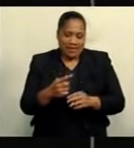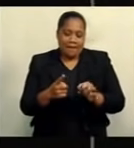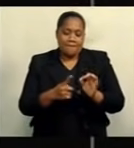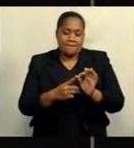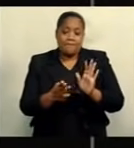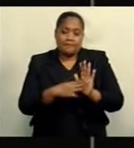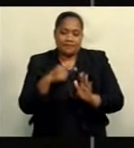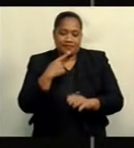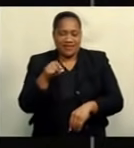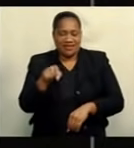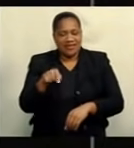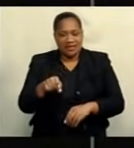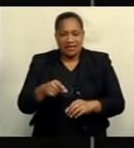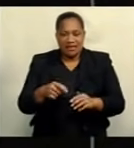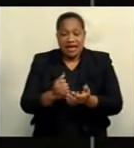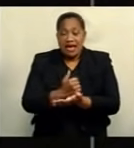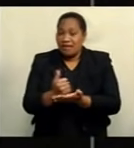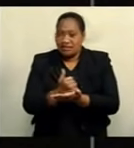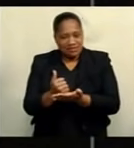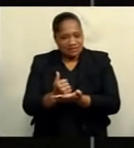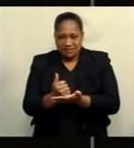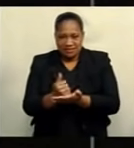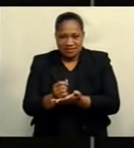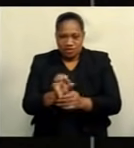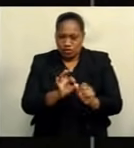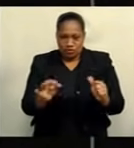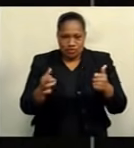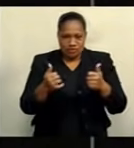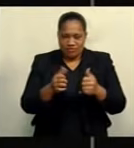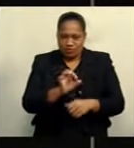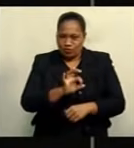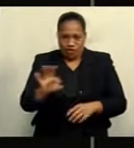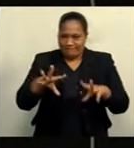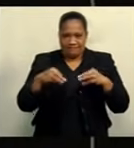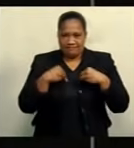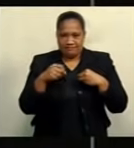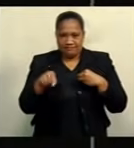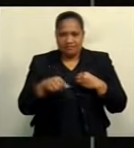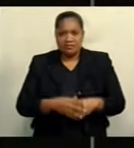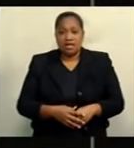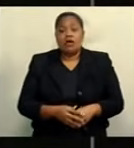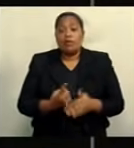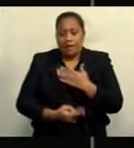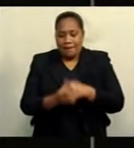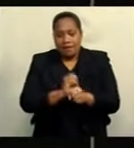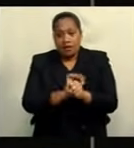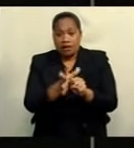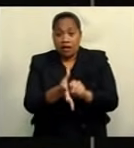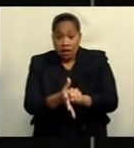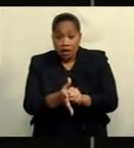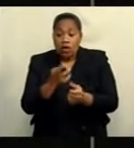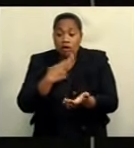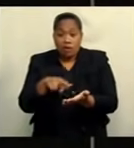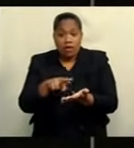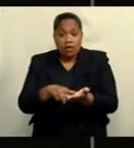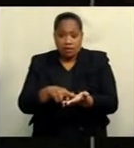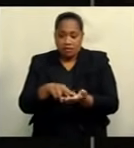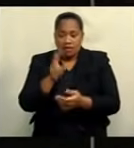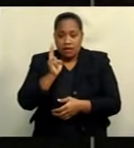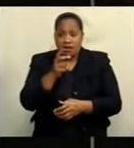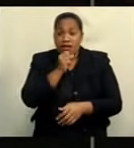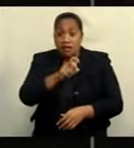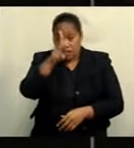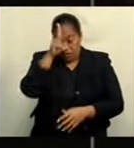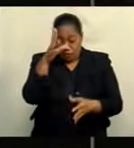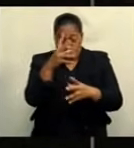intolerable. Apanisa Wangetadovu reports 11 new COVID-19 infections were recorded in Kandavu, bringing the total number of active cases on